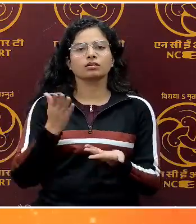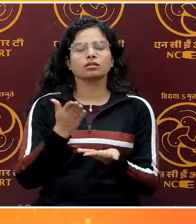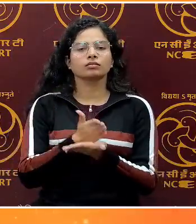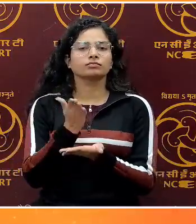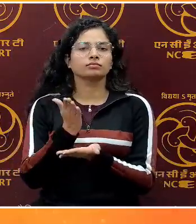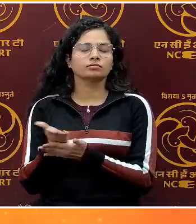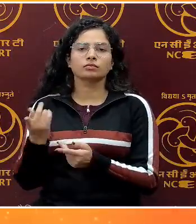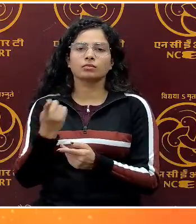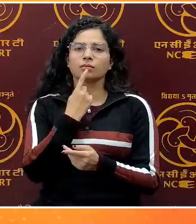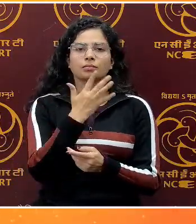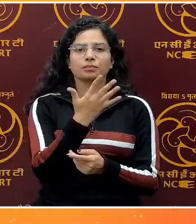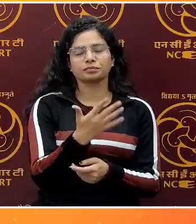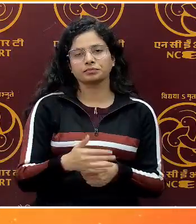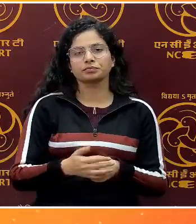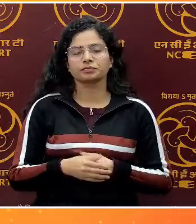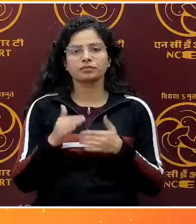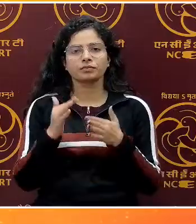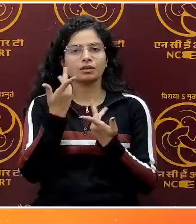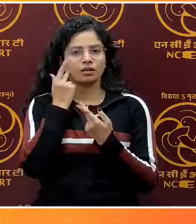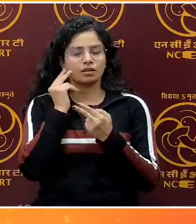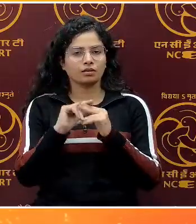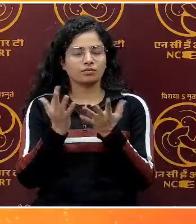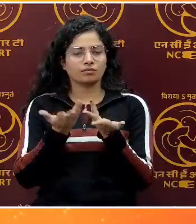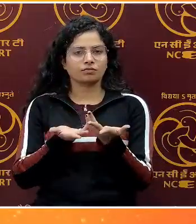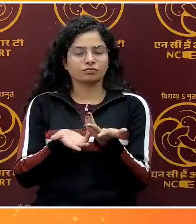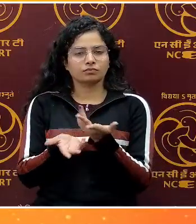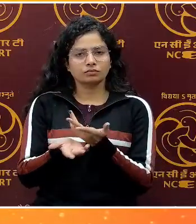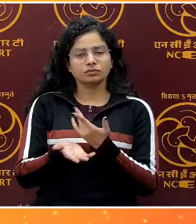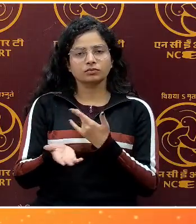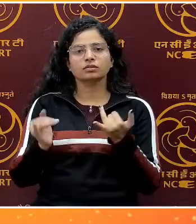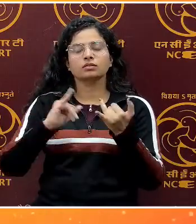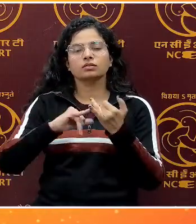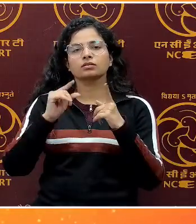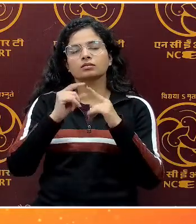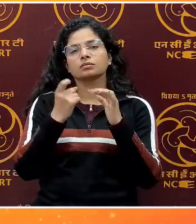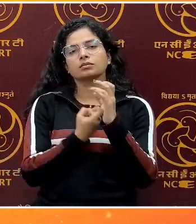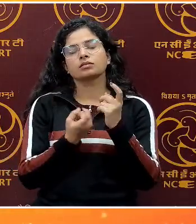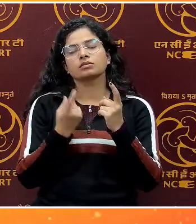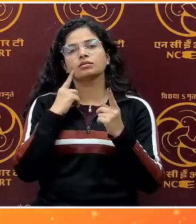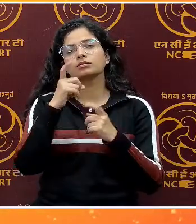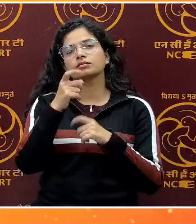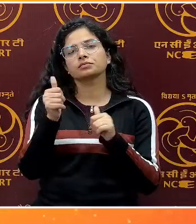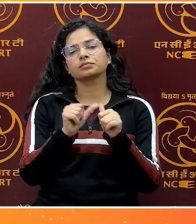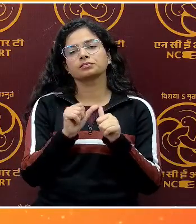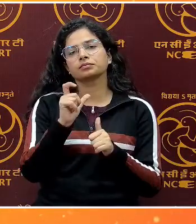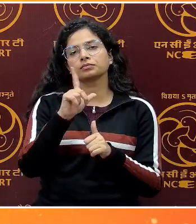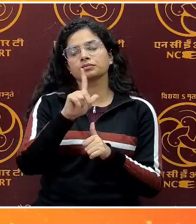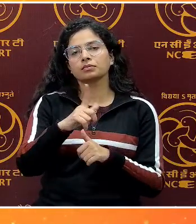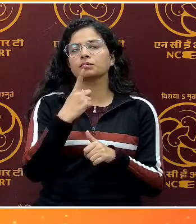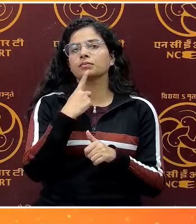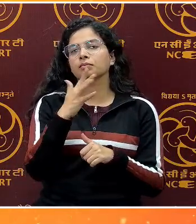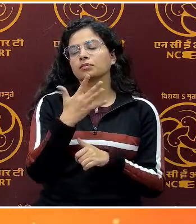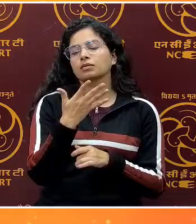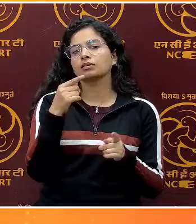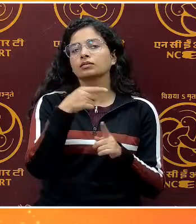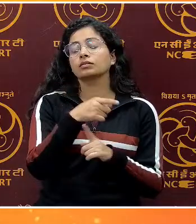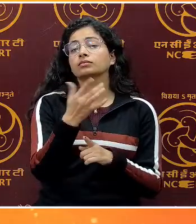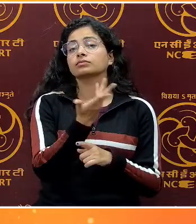are available. Right now, if we talk of spherical mirrors, now spherical mirrors are what?